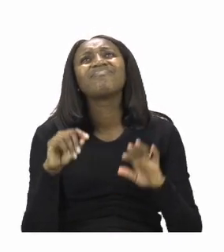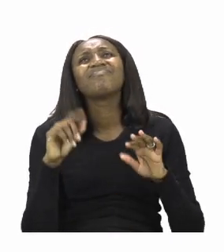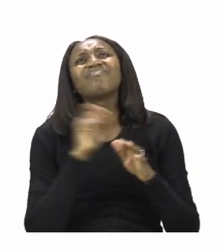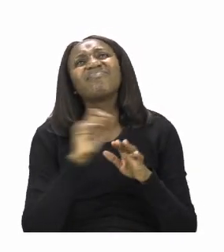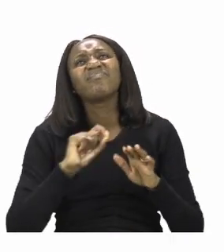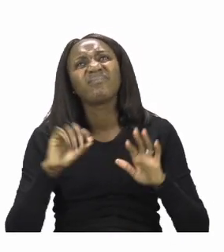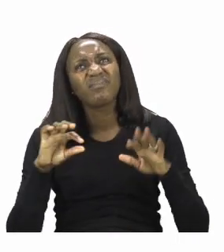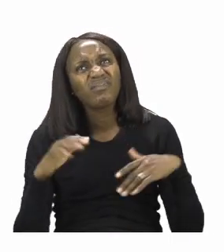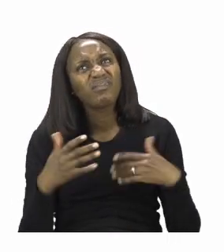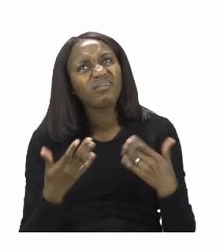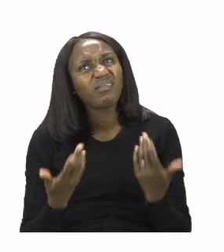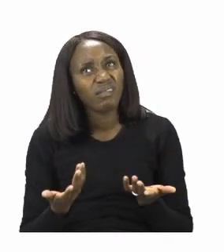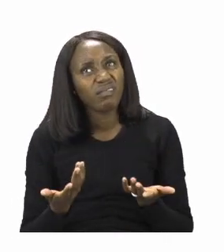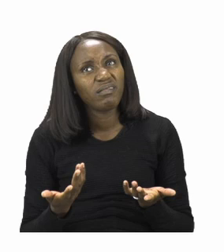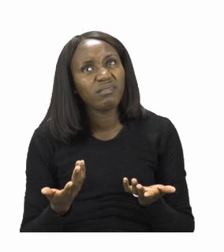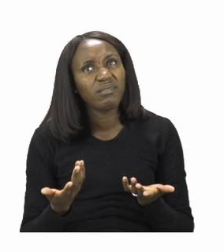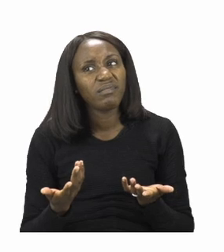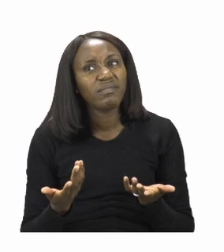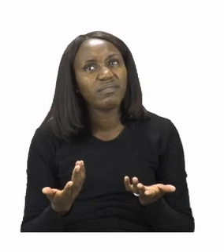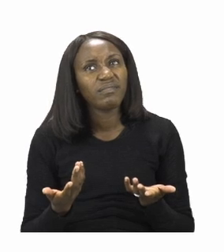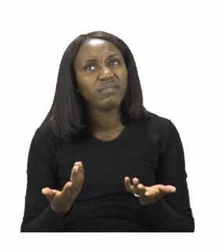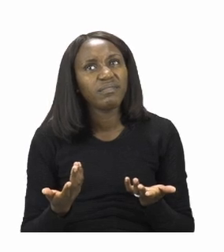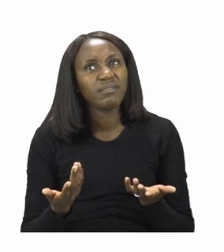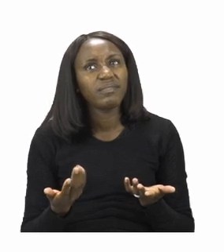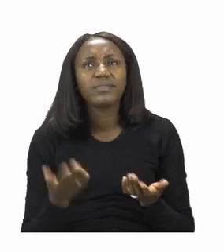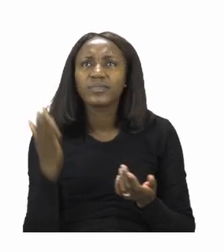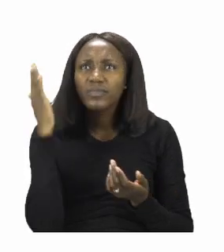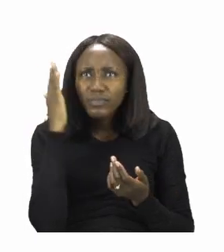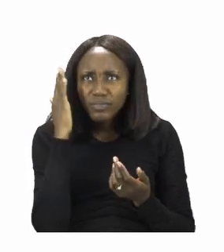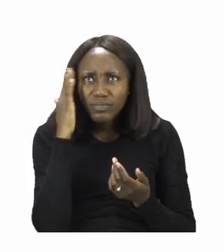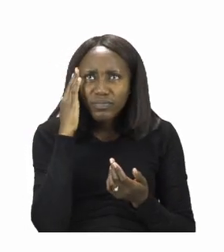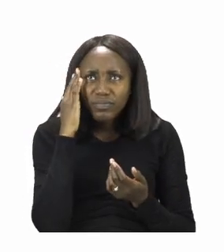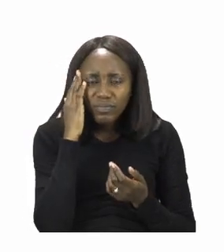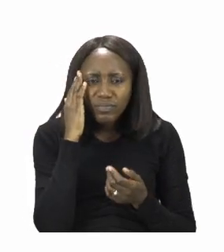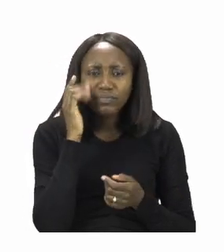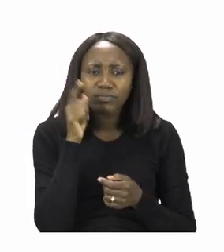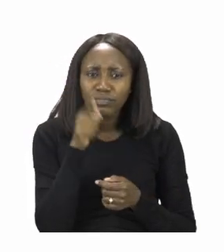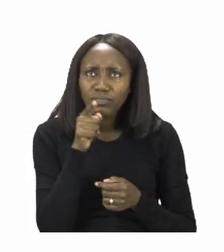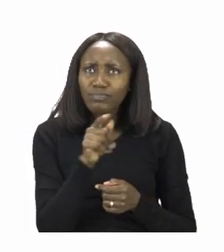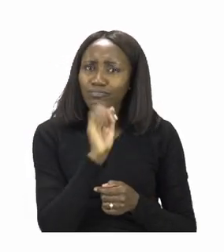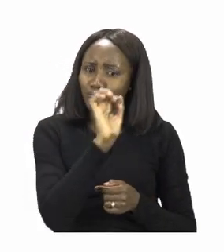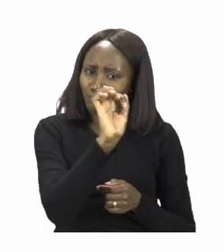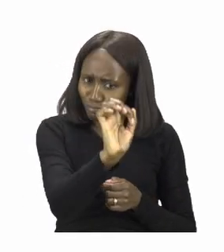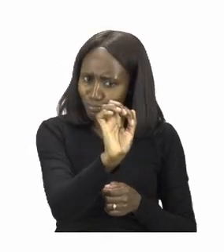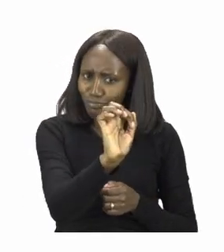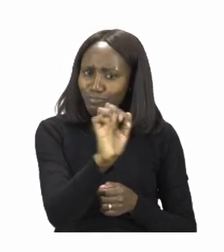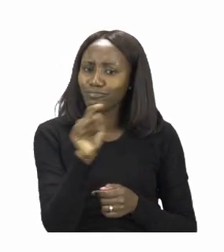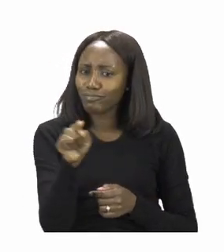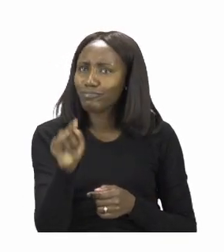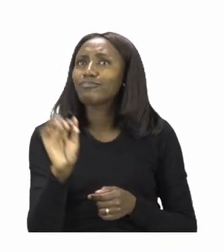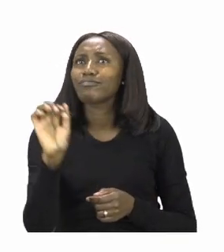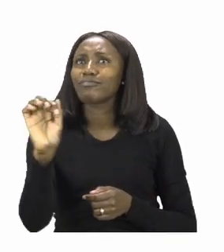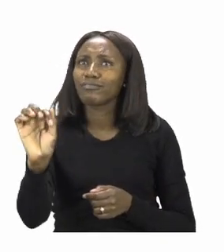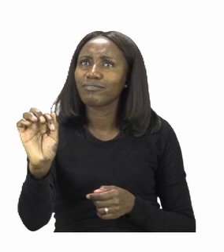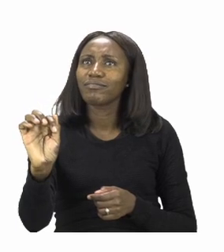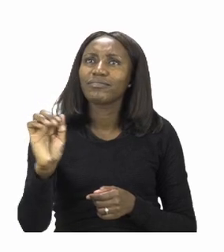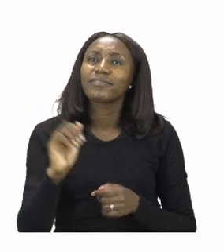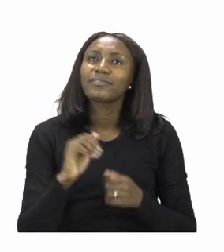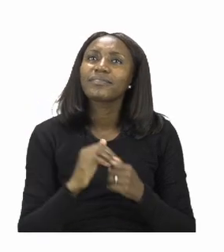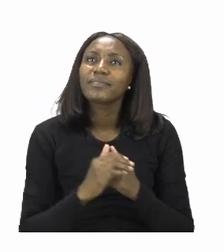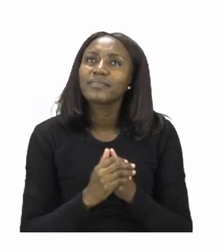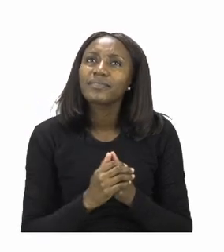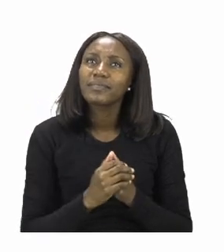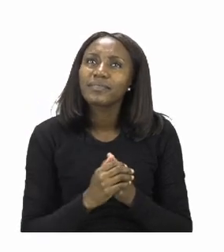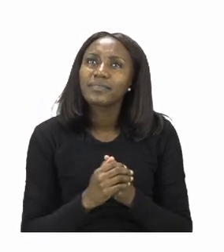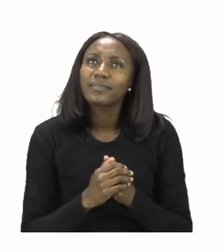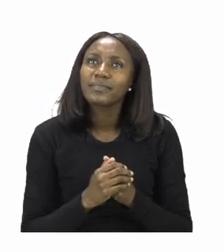it when we're changing it so that we know it belongs to Emily. Now,